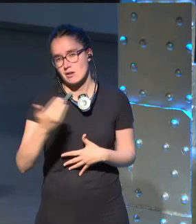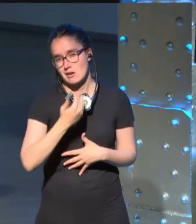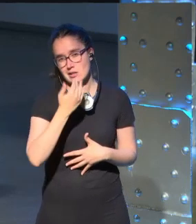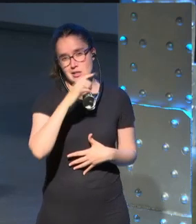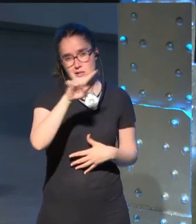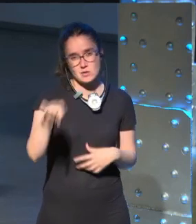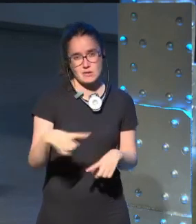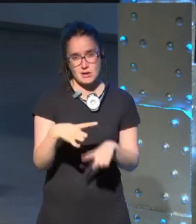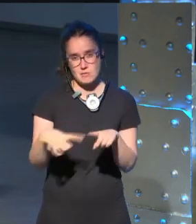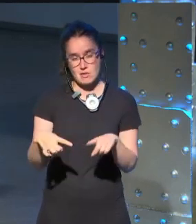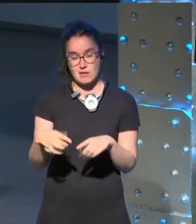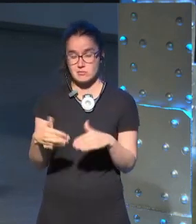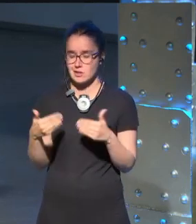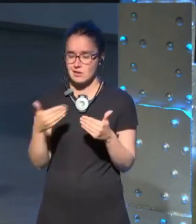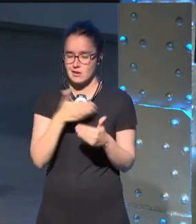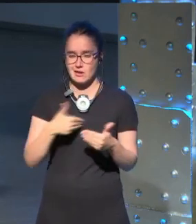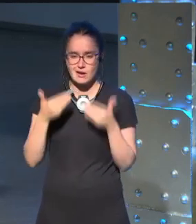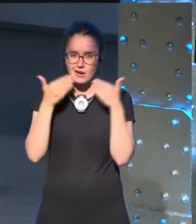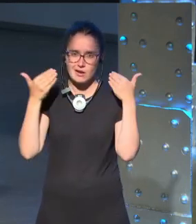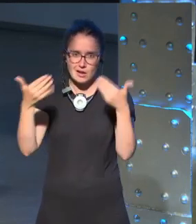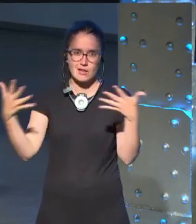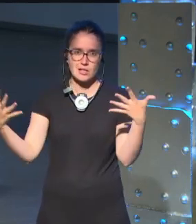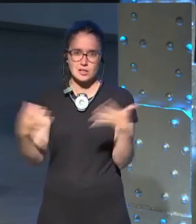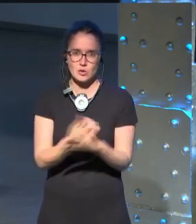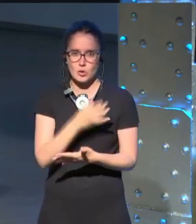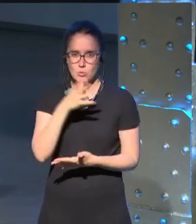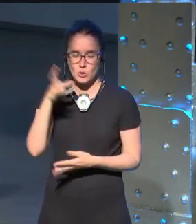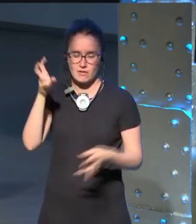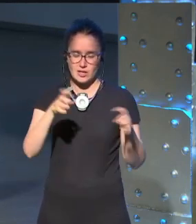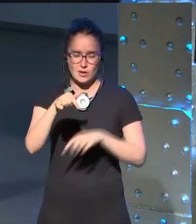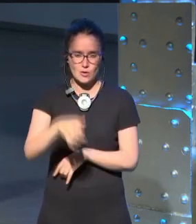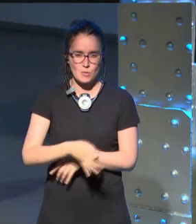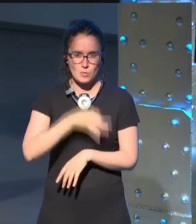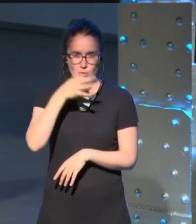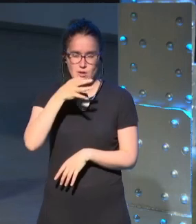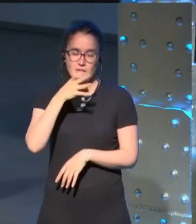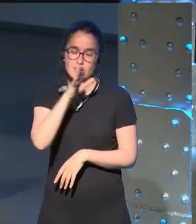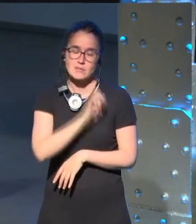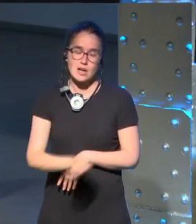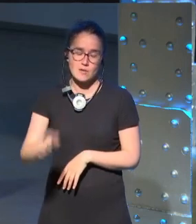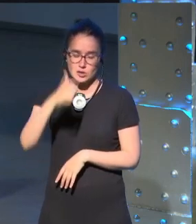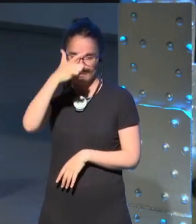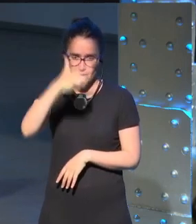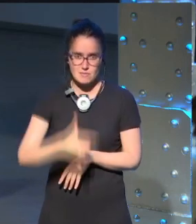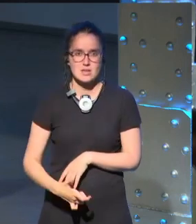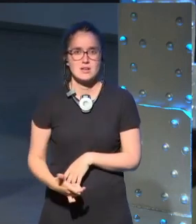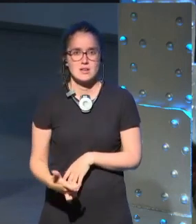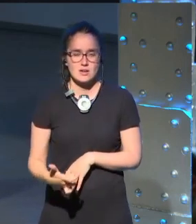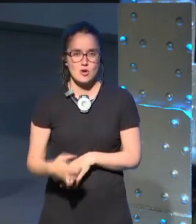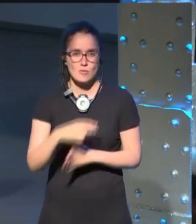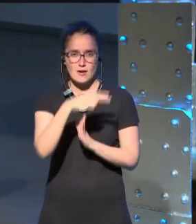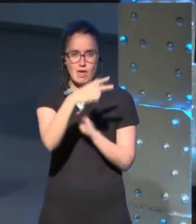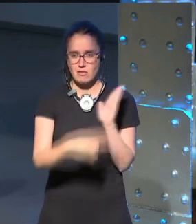8:24. We've been talking to John for almost 1 hour and a half. So thank you very much for